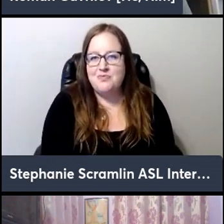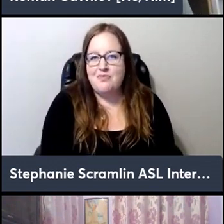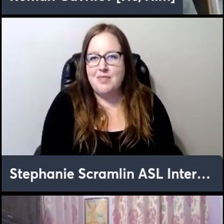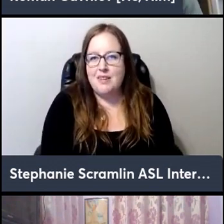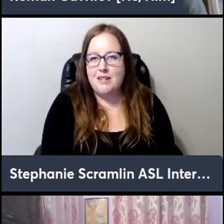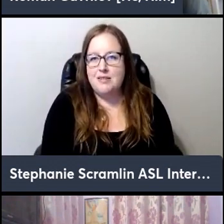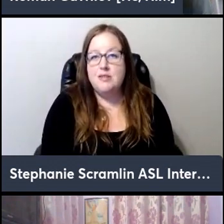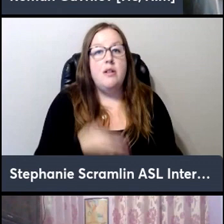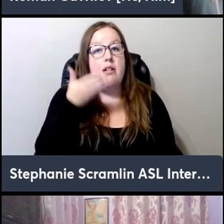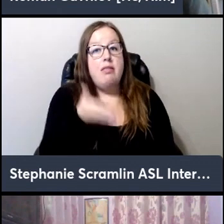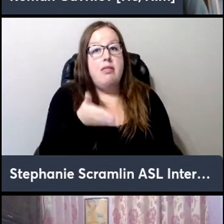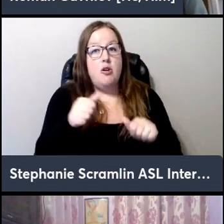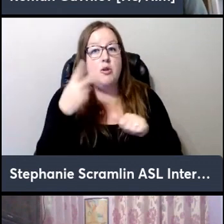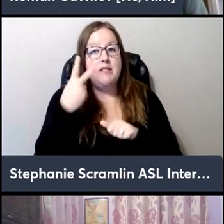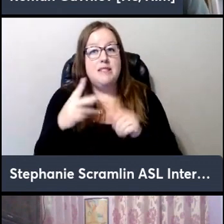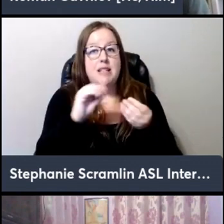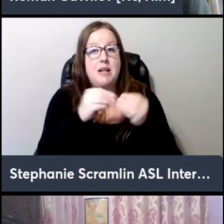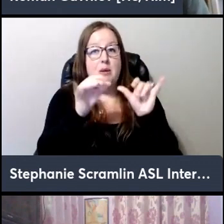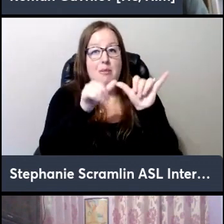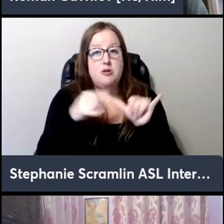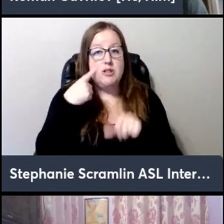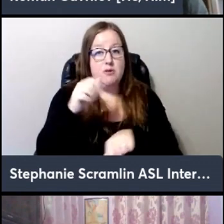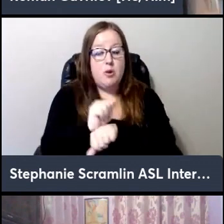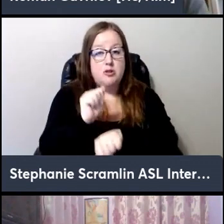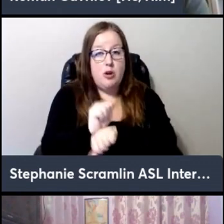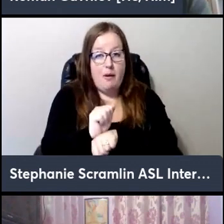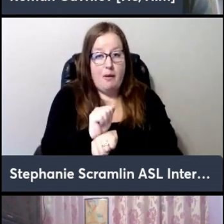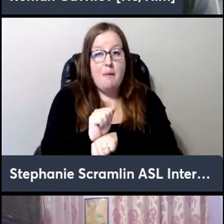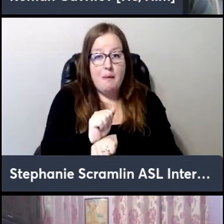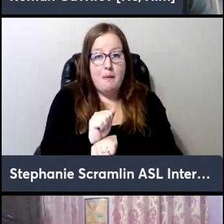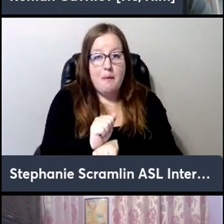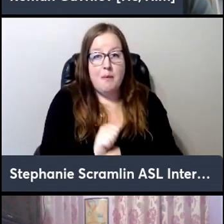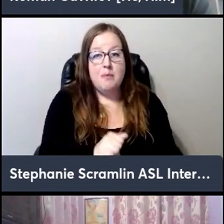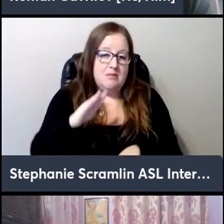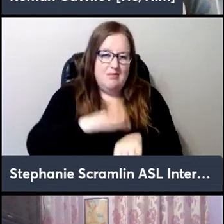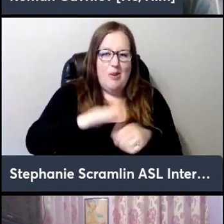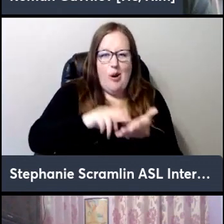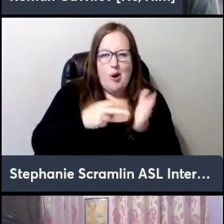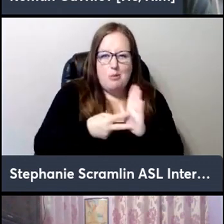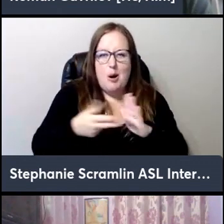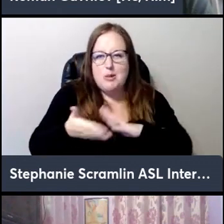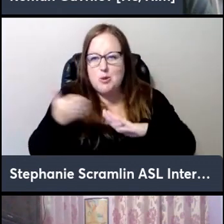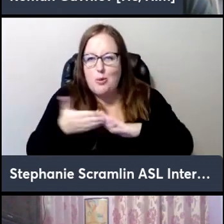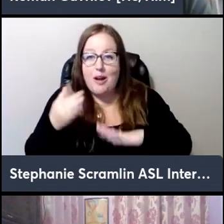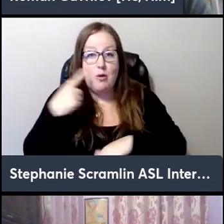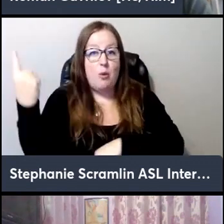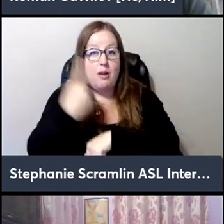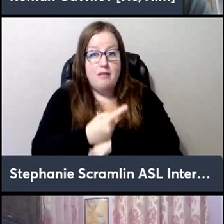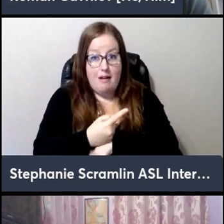So here you see metrics for a job that I on purpose run for a day